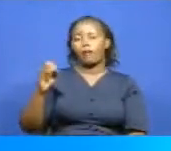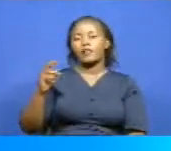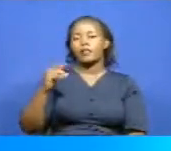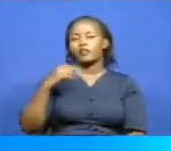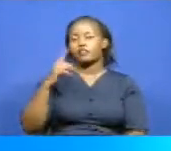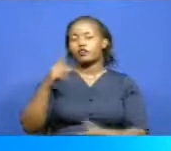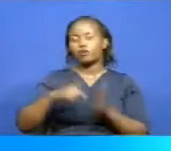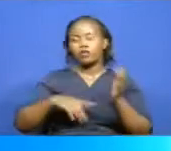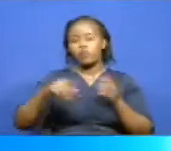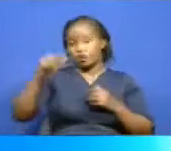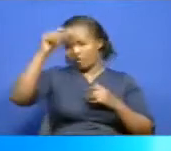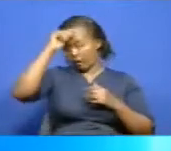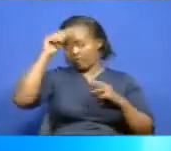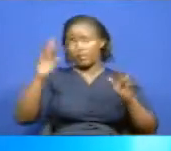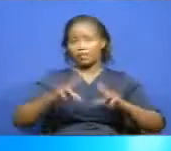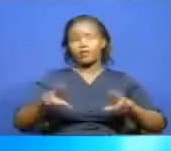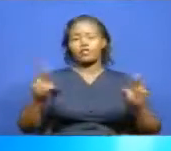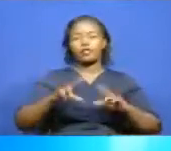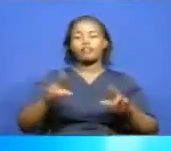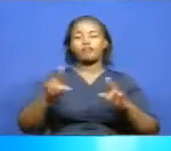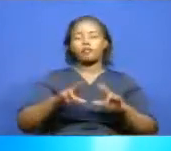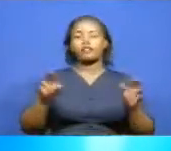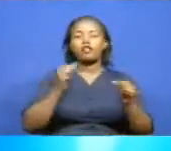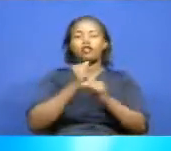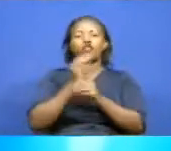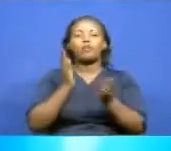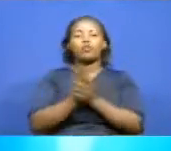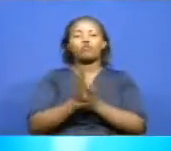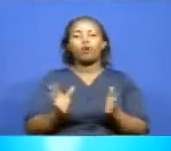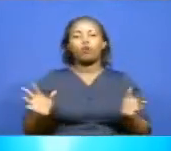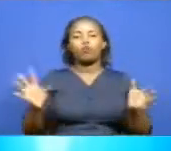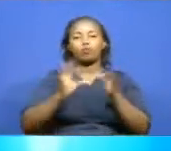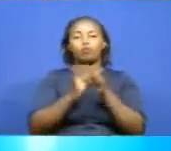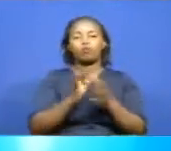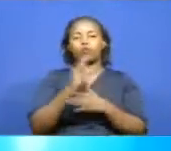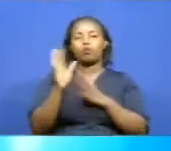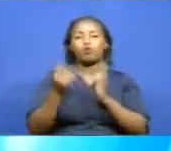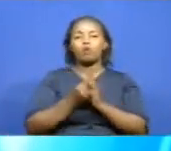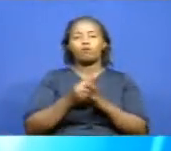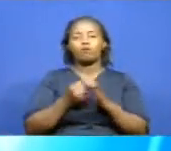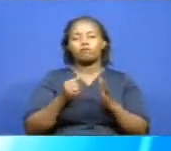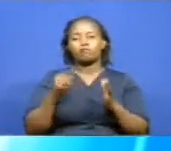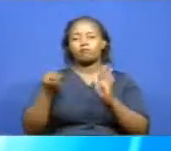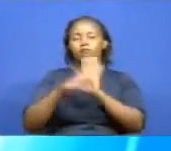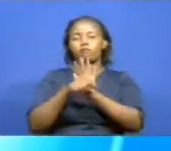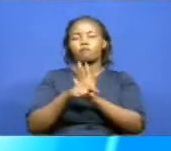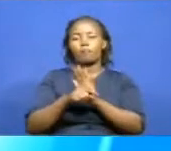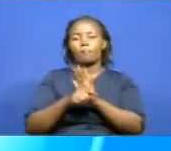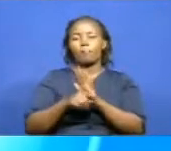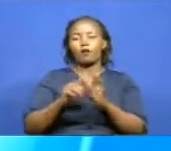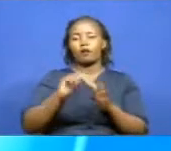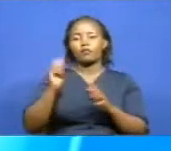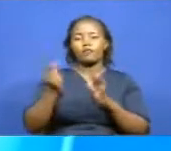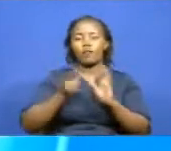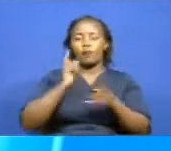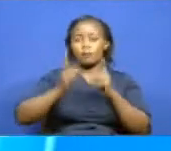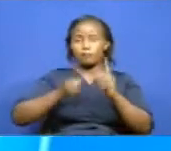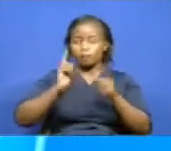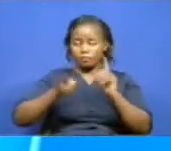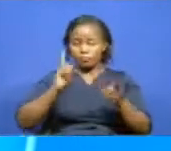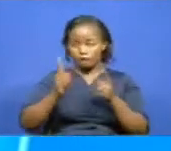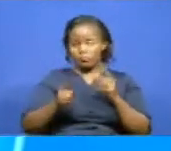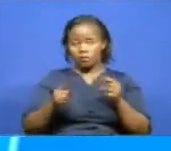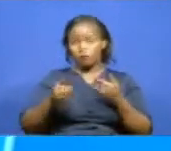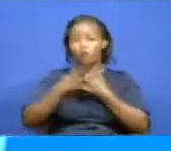to bring to book all persons involved in tarnishing the name of Kenyan athletes. This comes after a German, Christian Rhode,